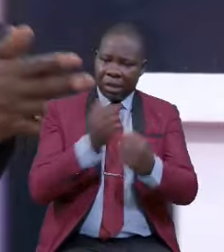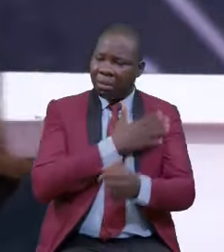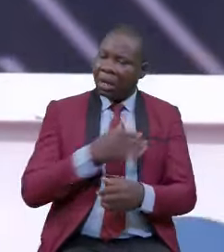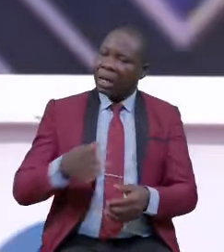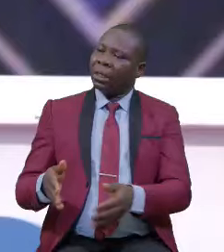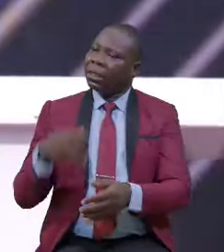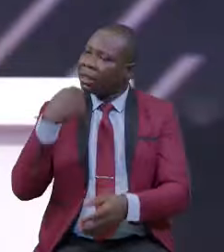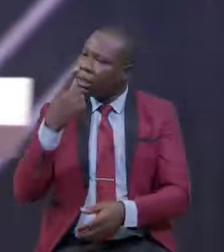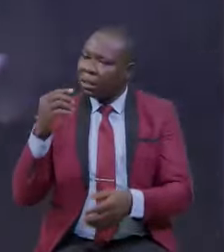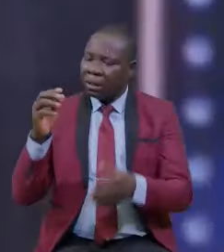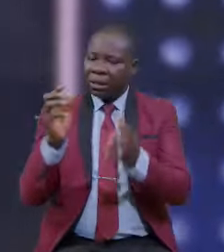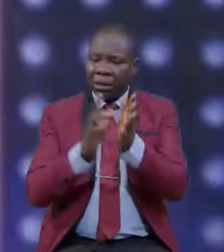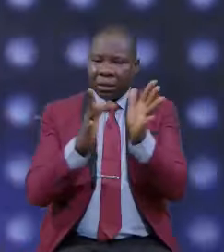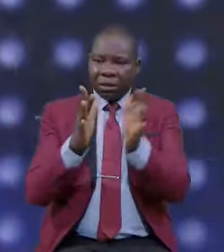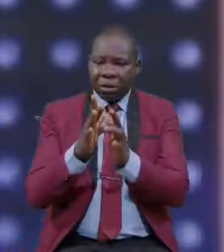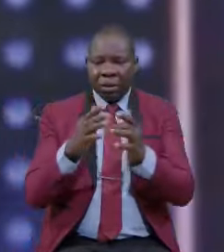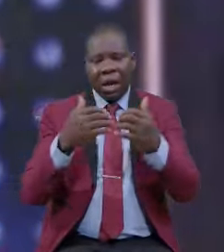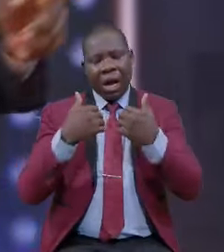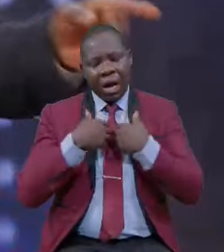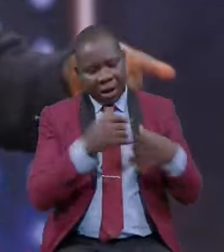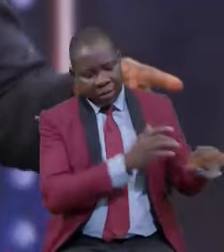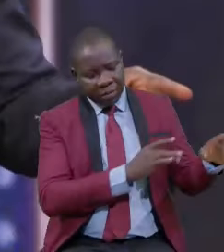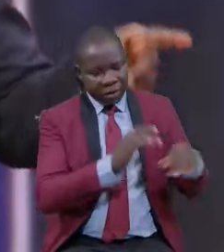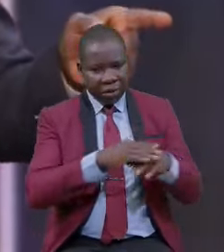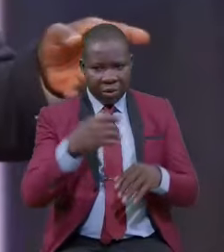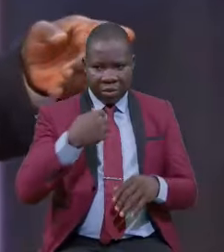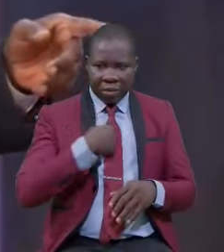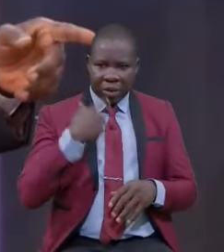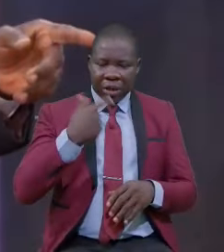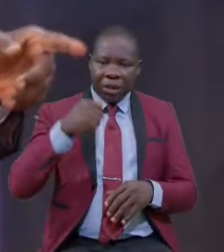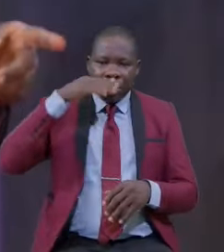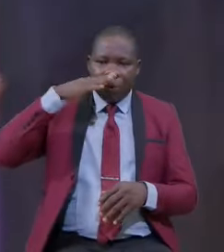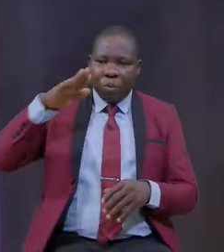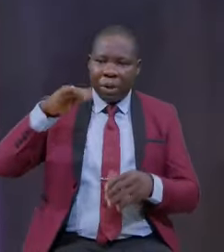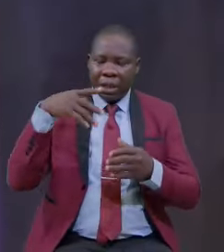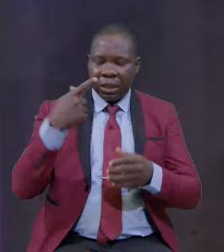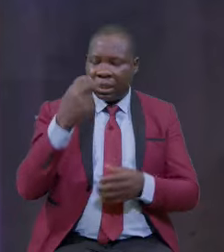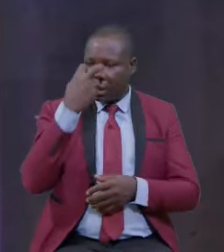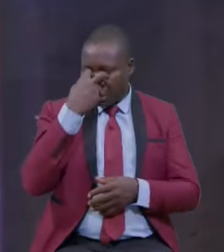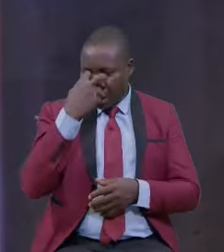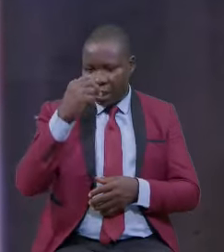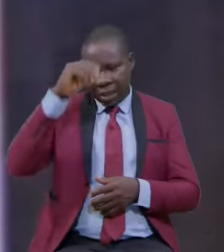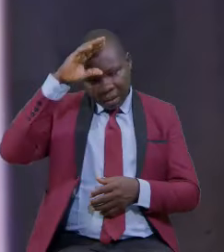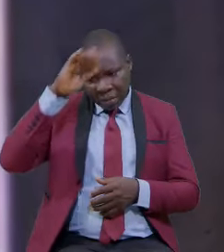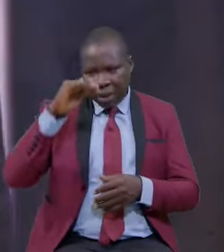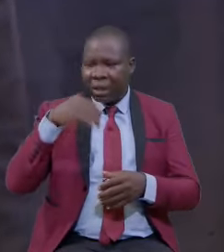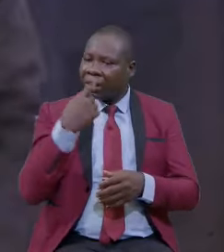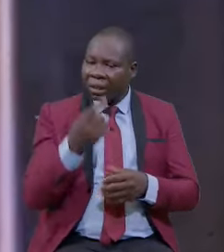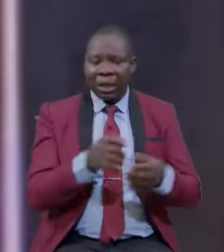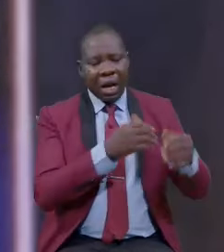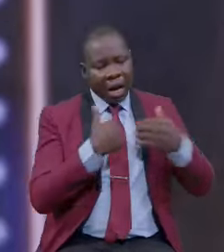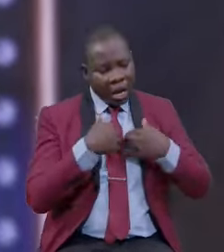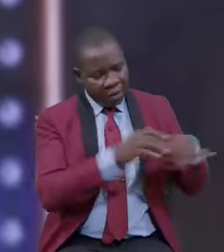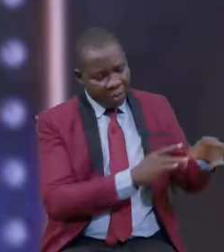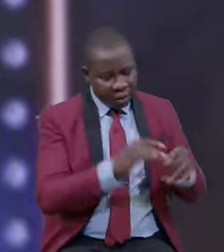me. The blind man, have mercy on me. But this fellow, rich man, he didn't have basic instruction